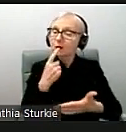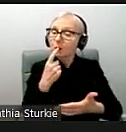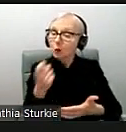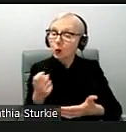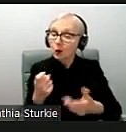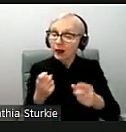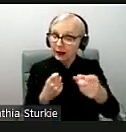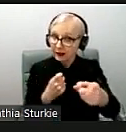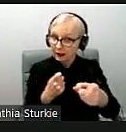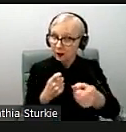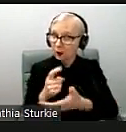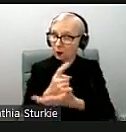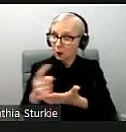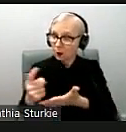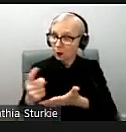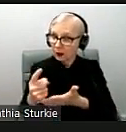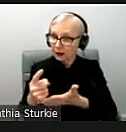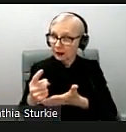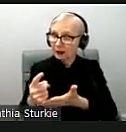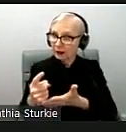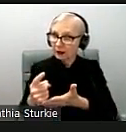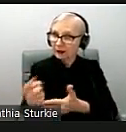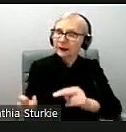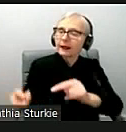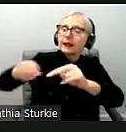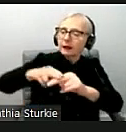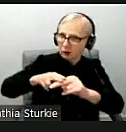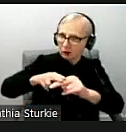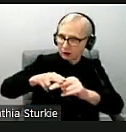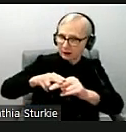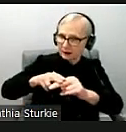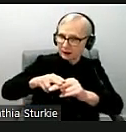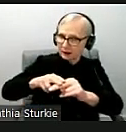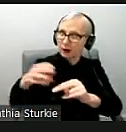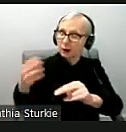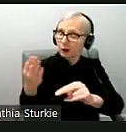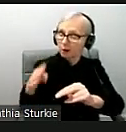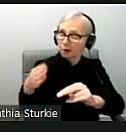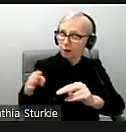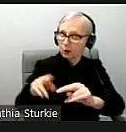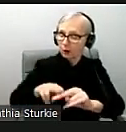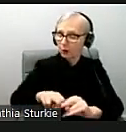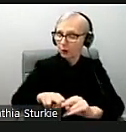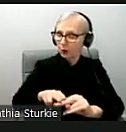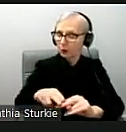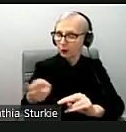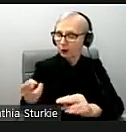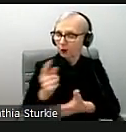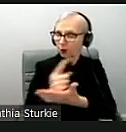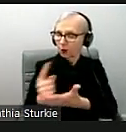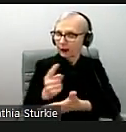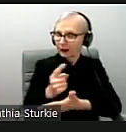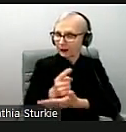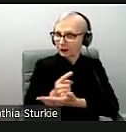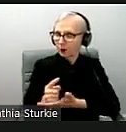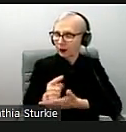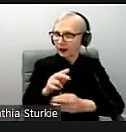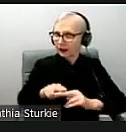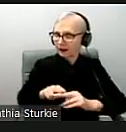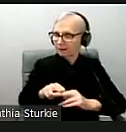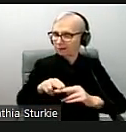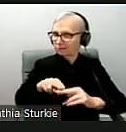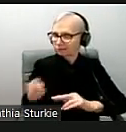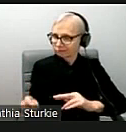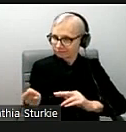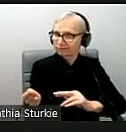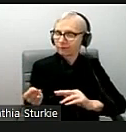figure are weeks where we've seen a week over week increase, and weeks that are shown in blue are weeks where we've seen a week over week decrease in cases.